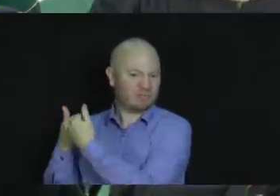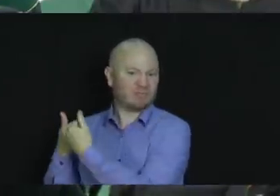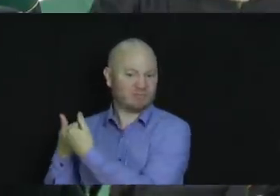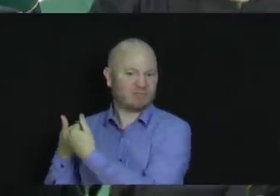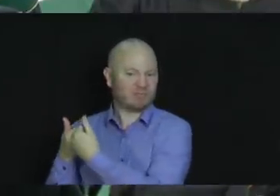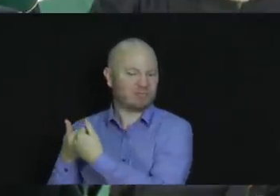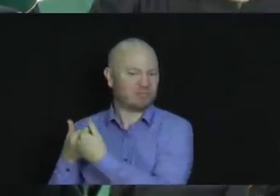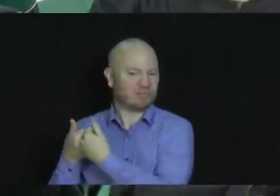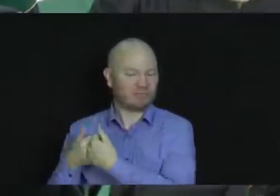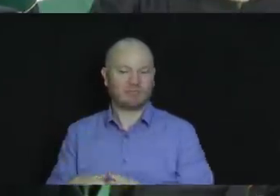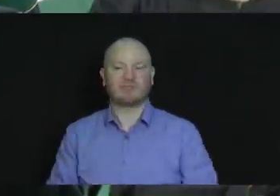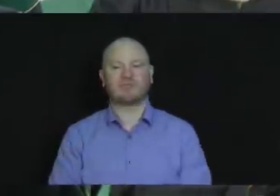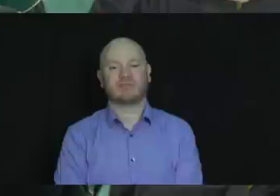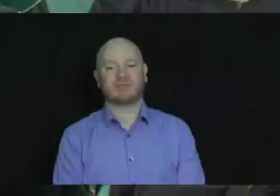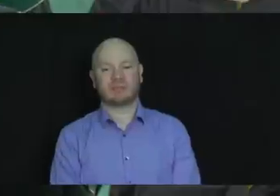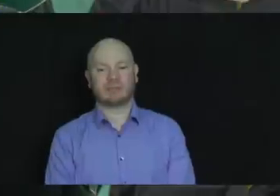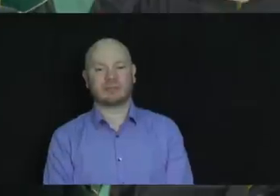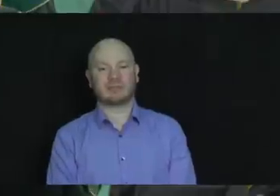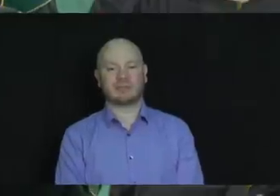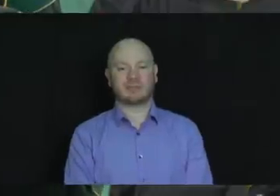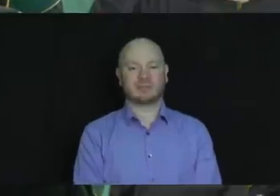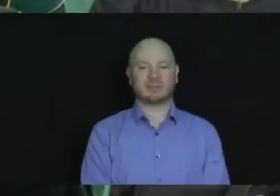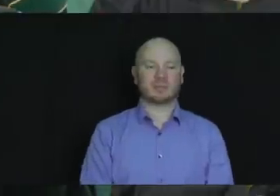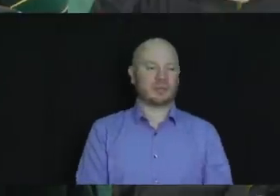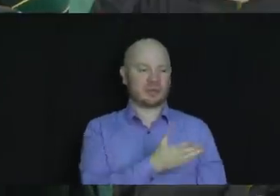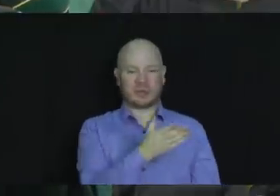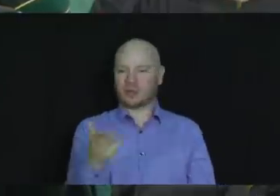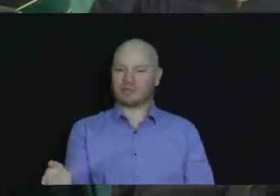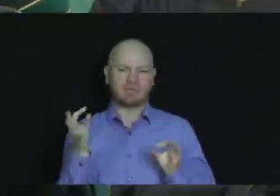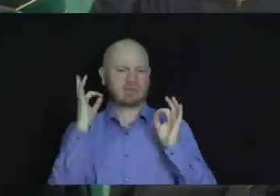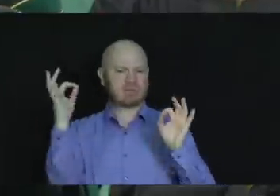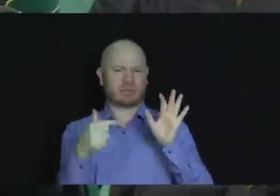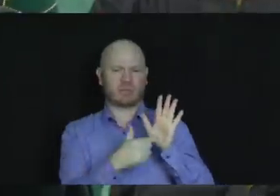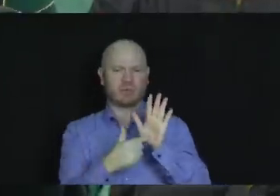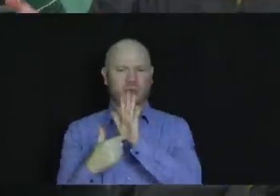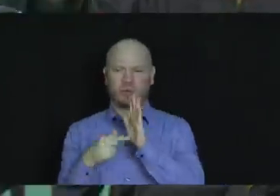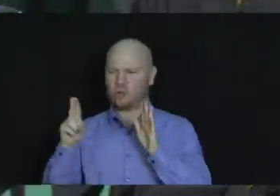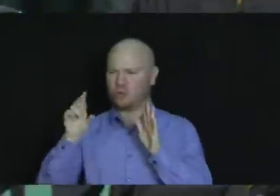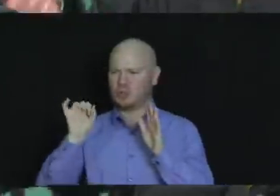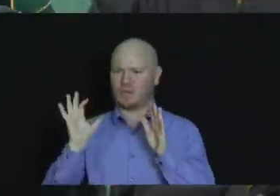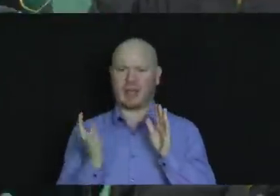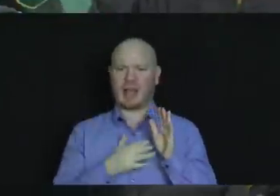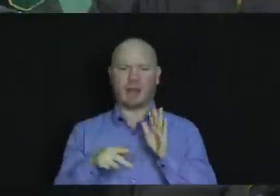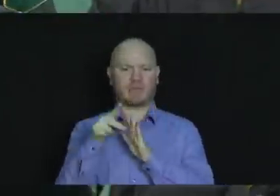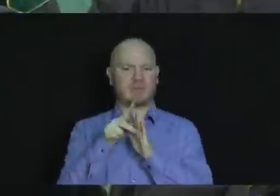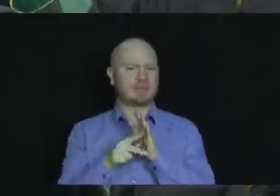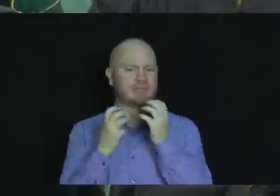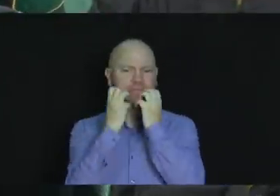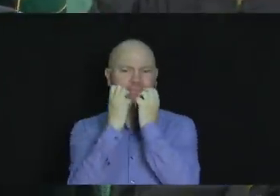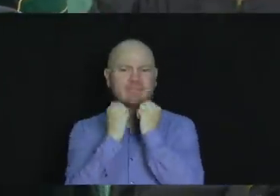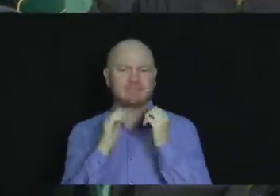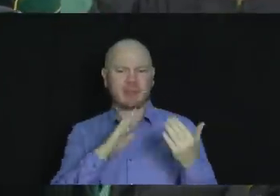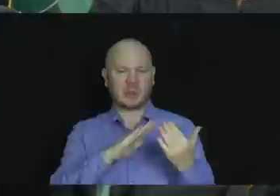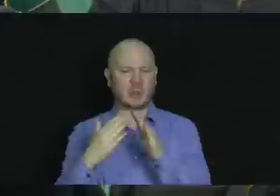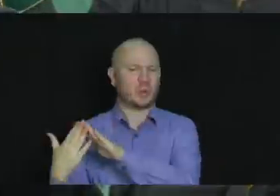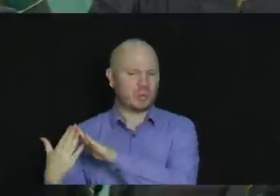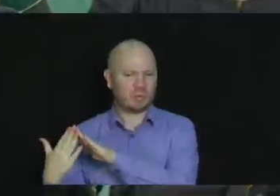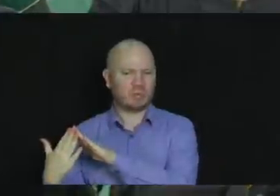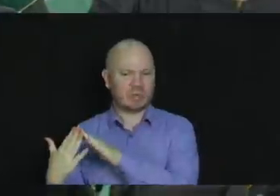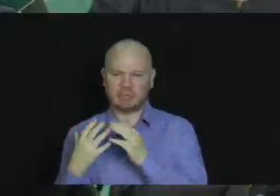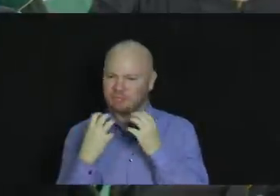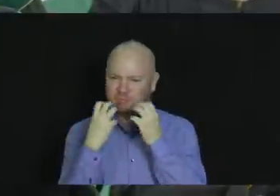Importantly, you've done so by modeling USF's principles of community, which we developed together as a university community